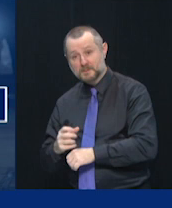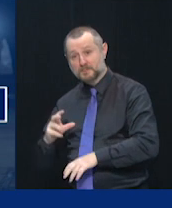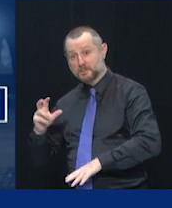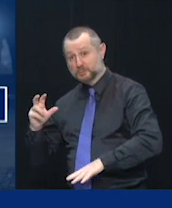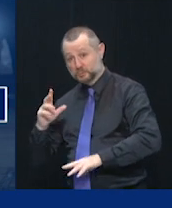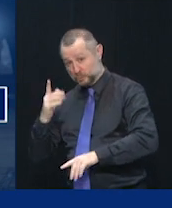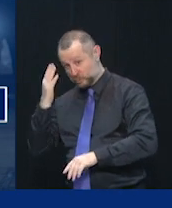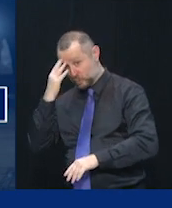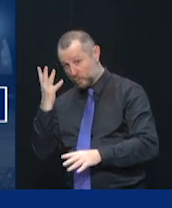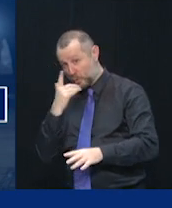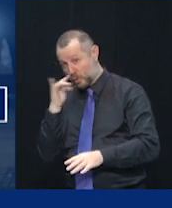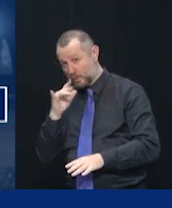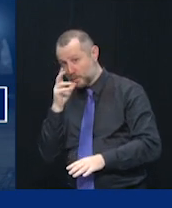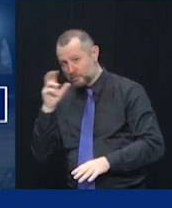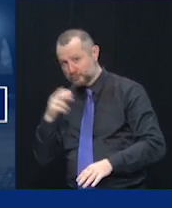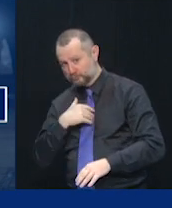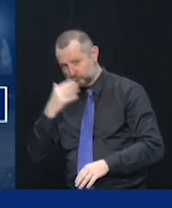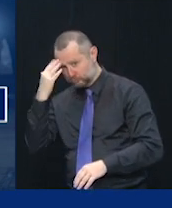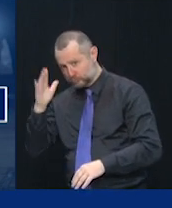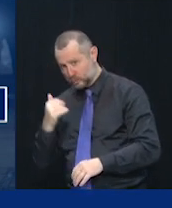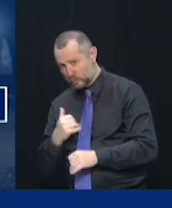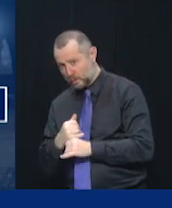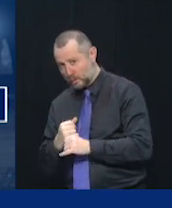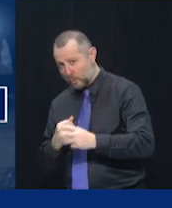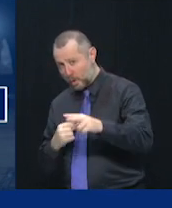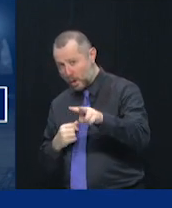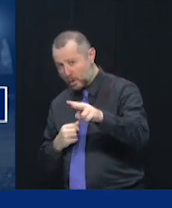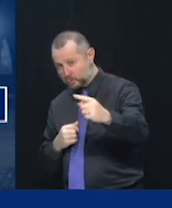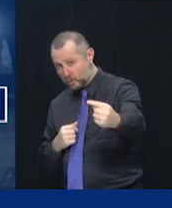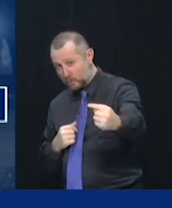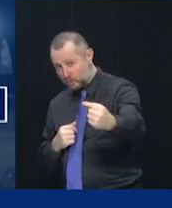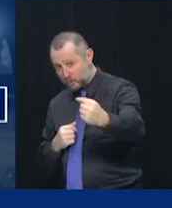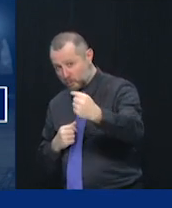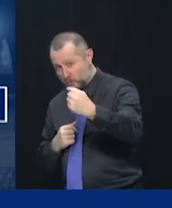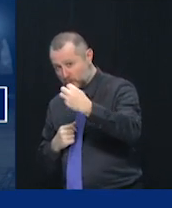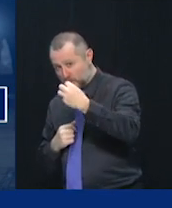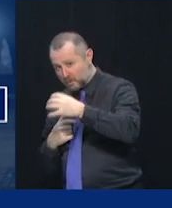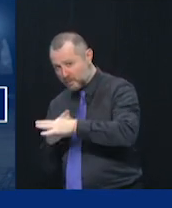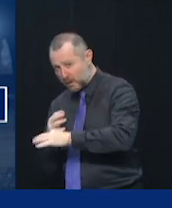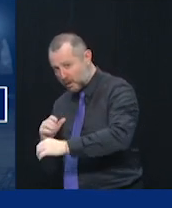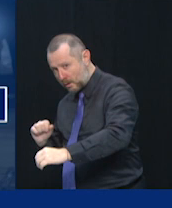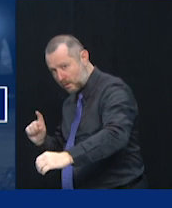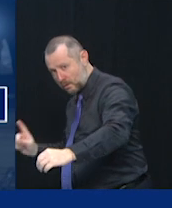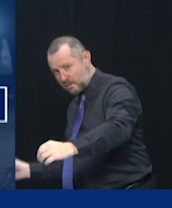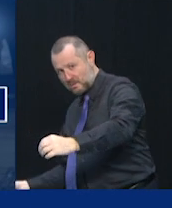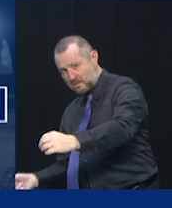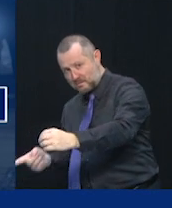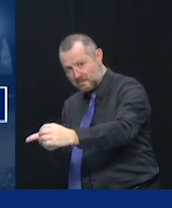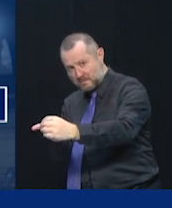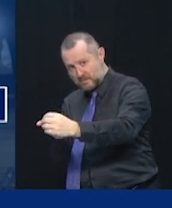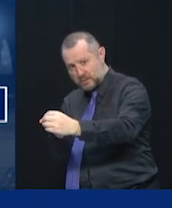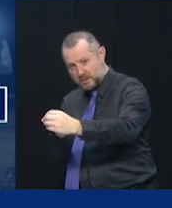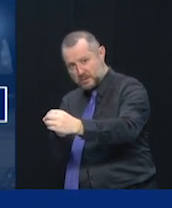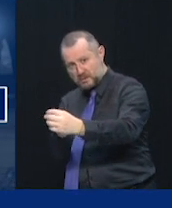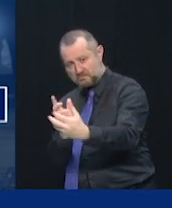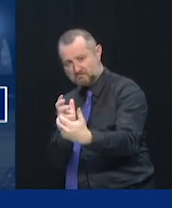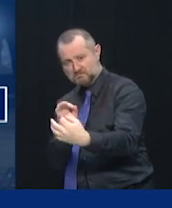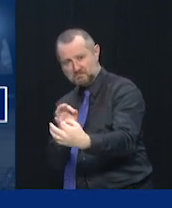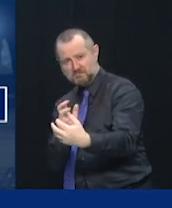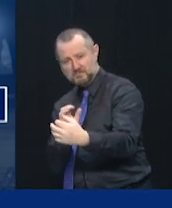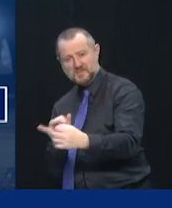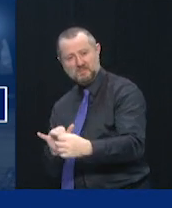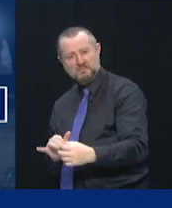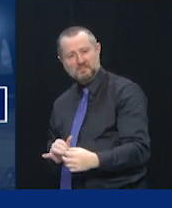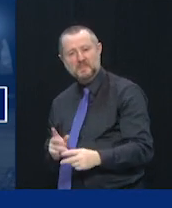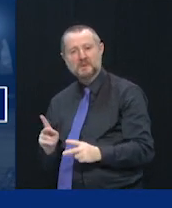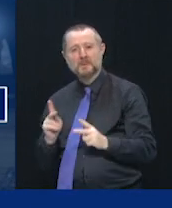You watch the pitch, and you adjust the swing accordingly. So we wait to